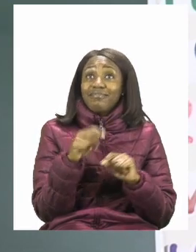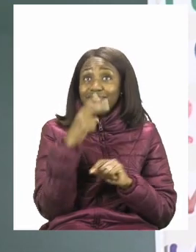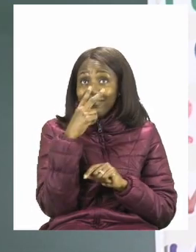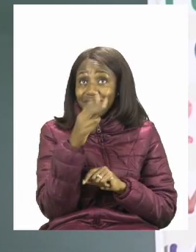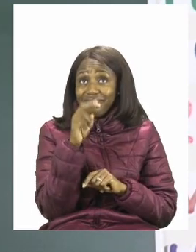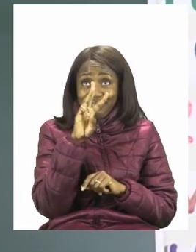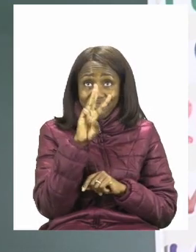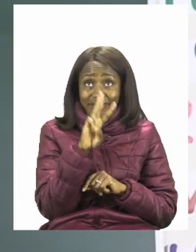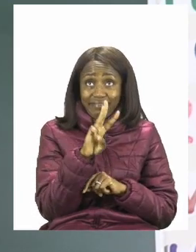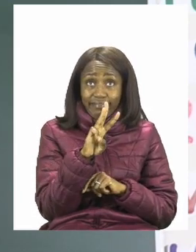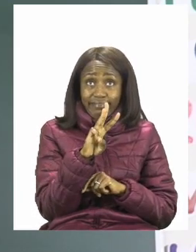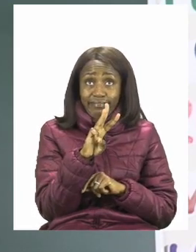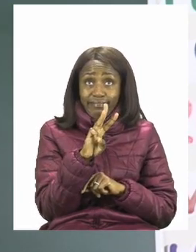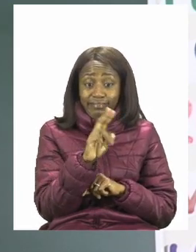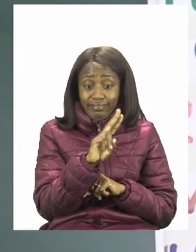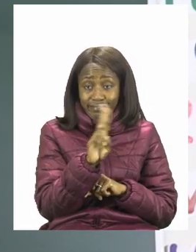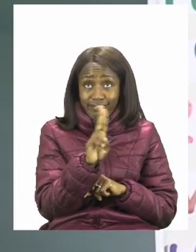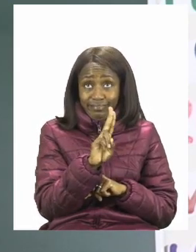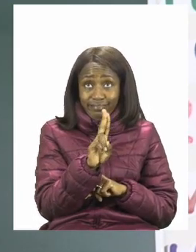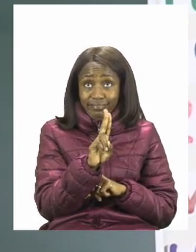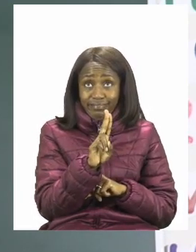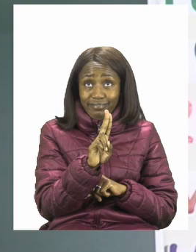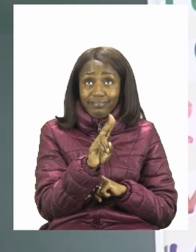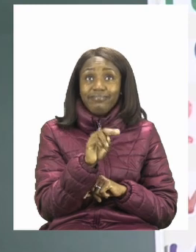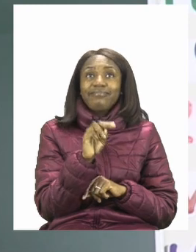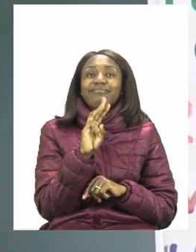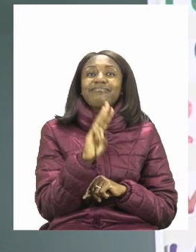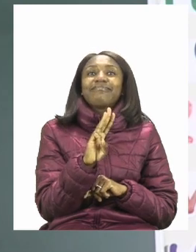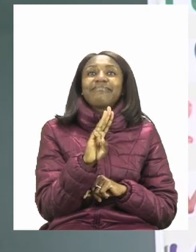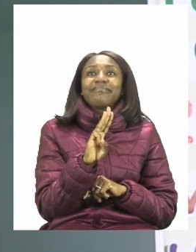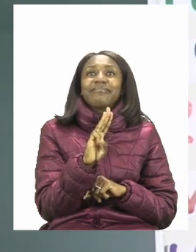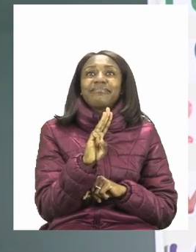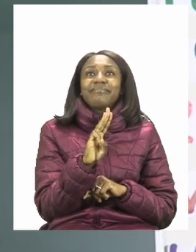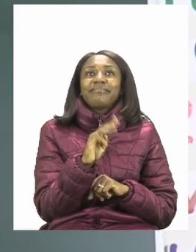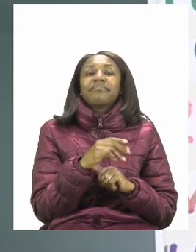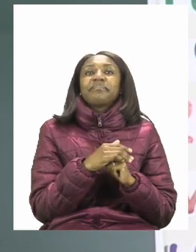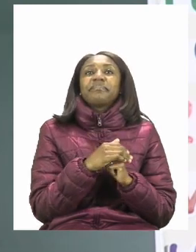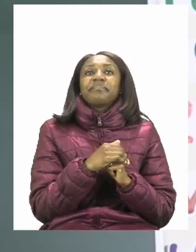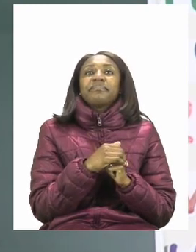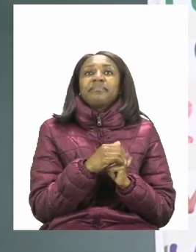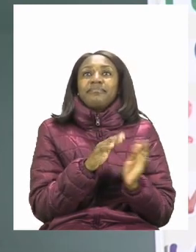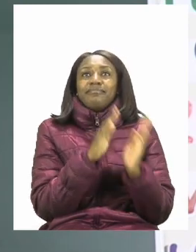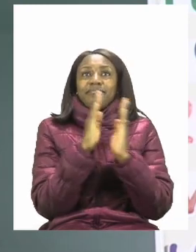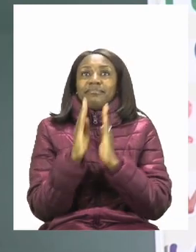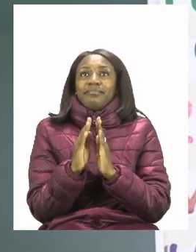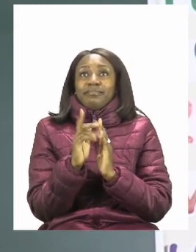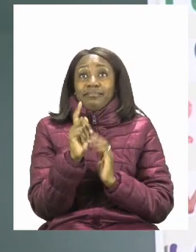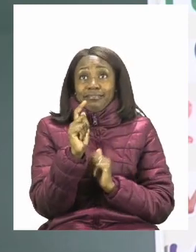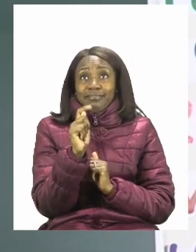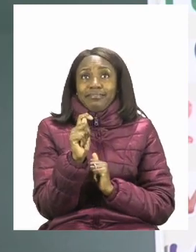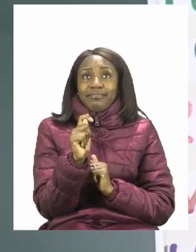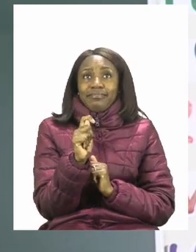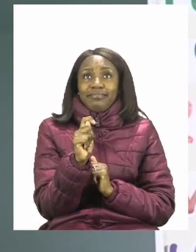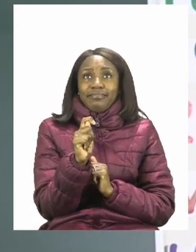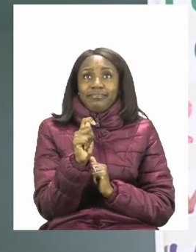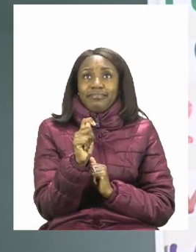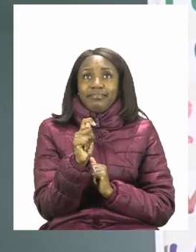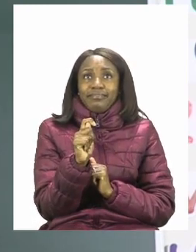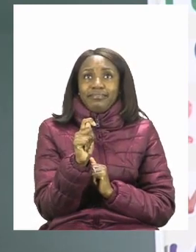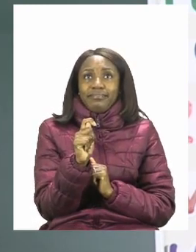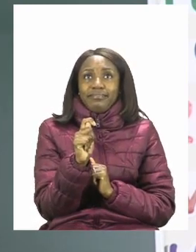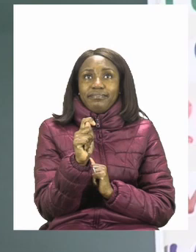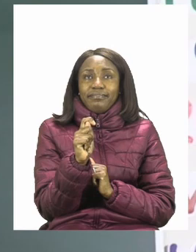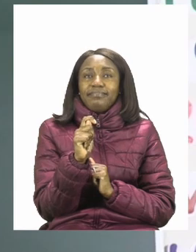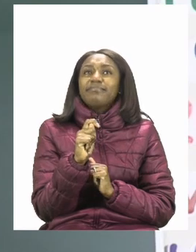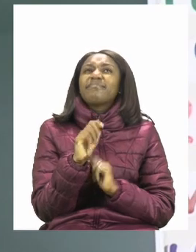1, 2, 3 for our hundredths. And then we move on to our tens.